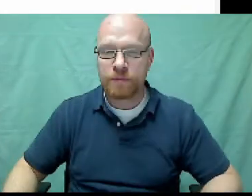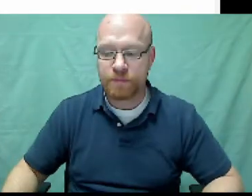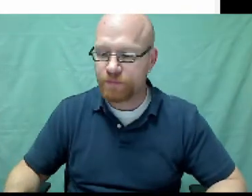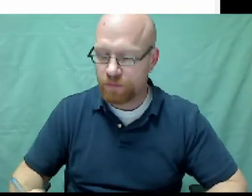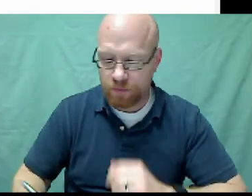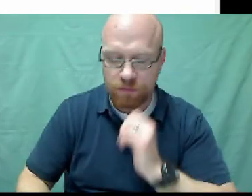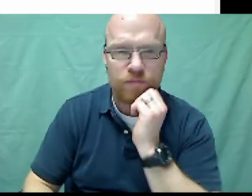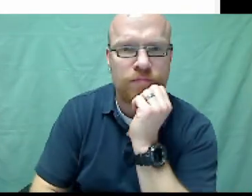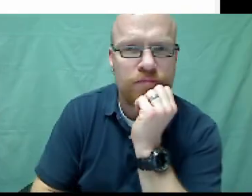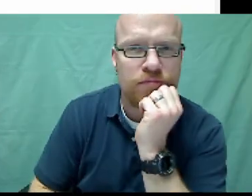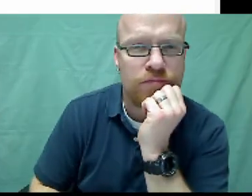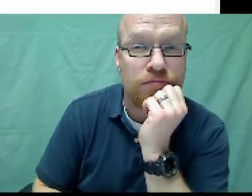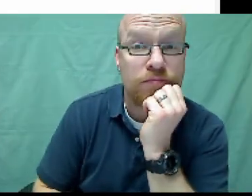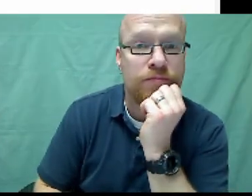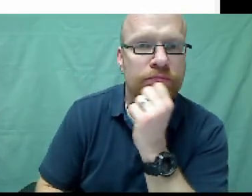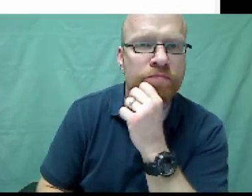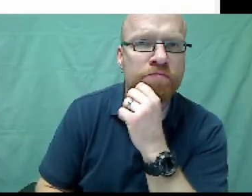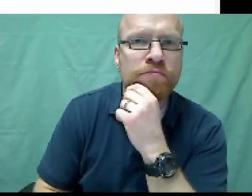set of ovals